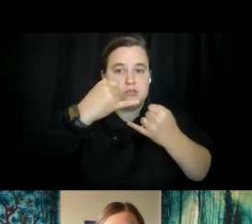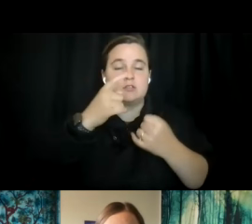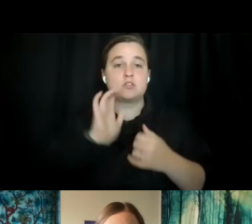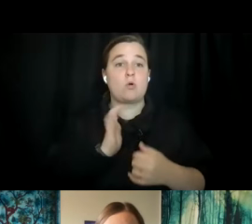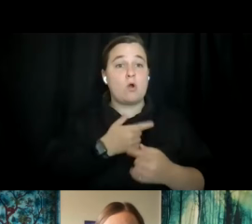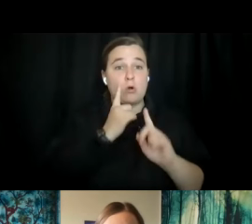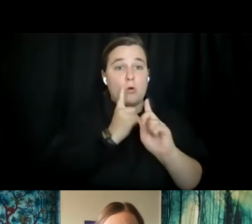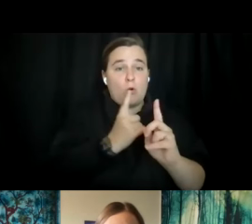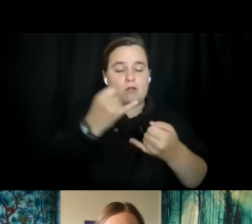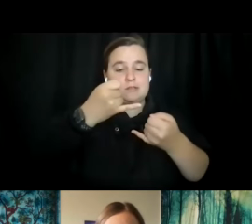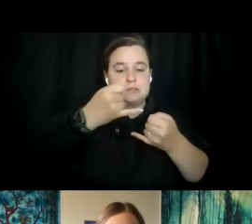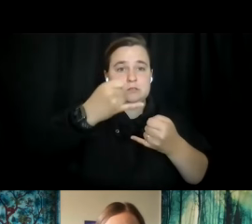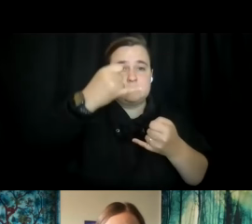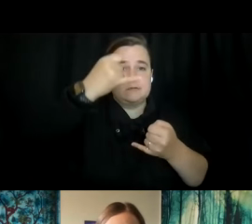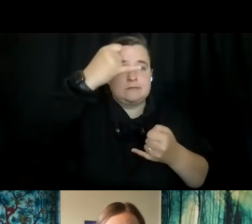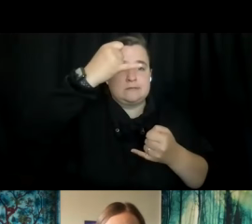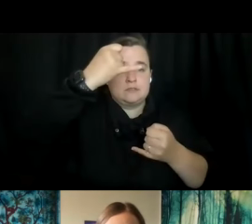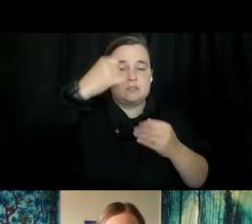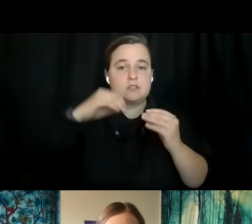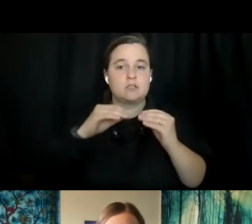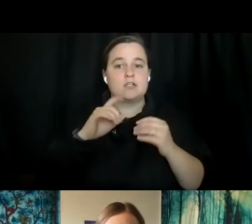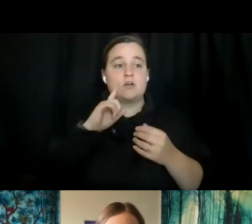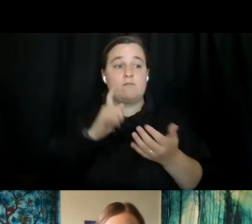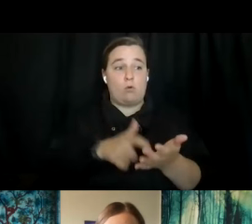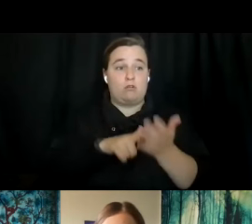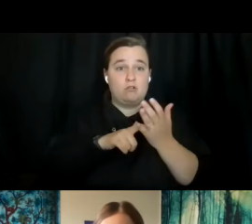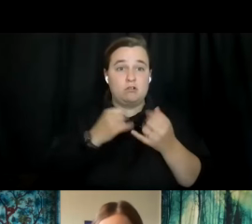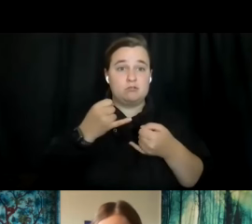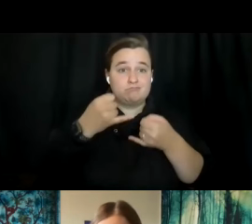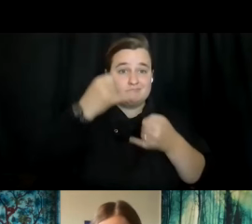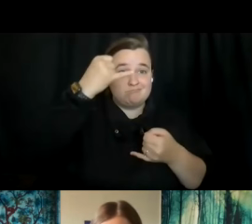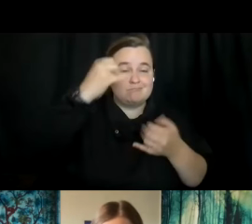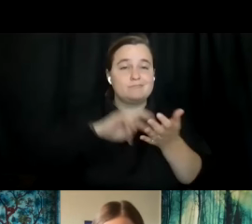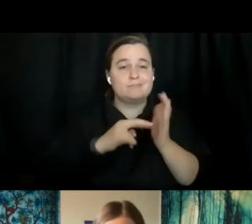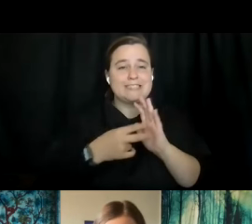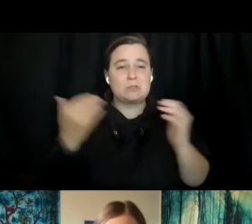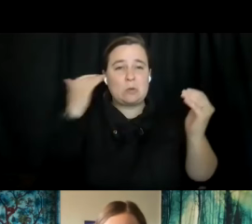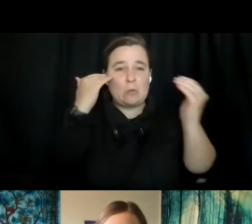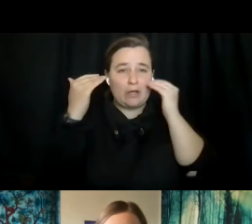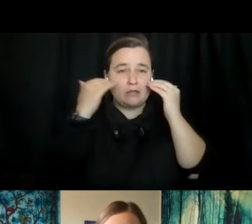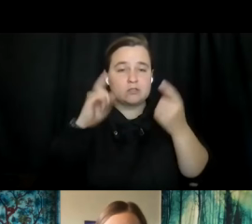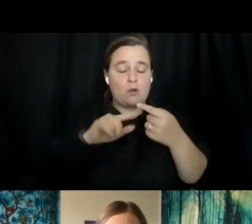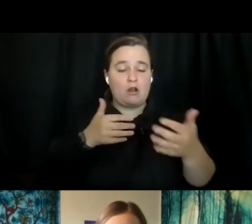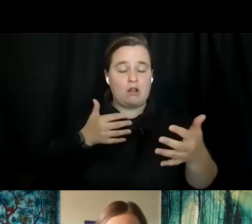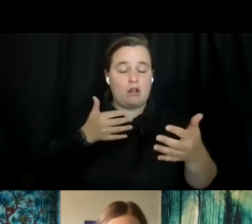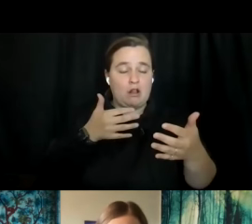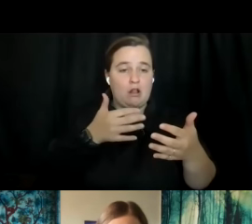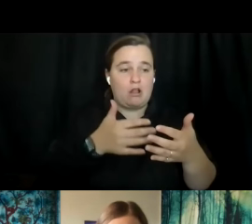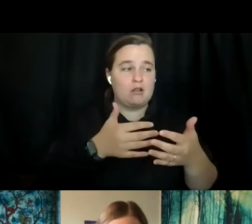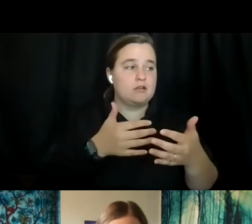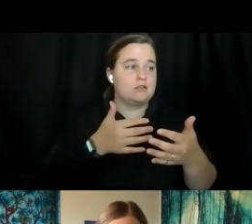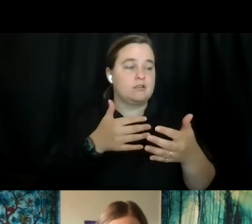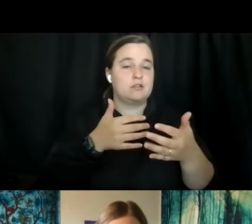to expand it, that requires awareness of when we're approaching, when we're getting out of